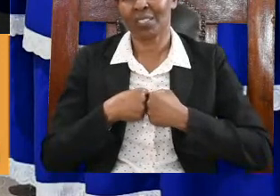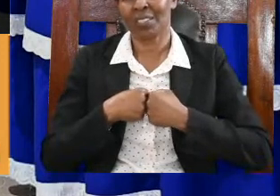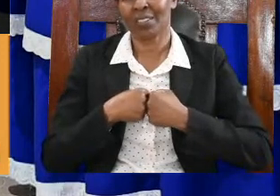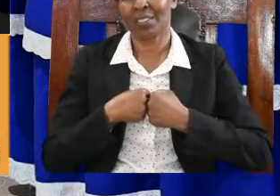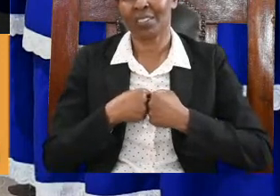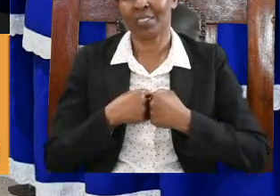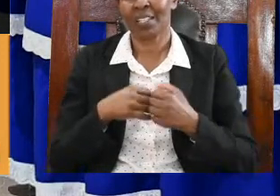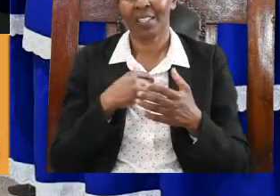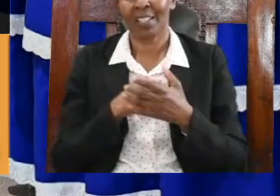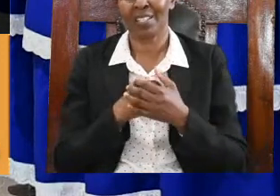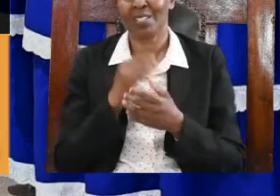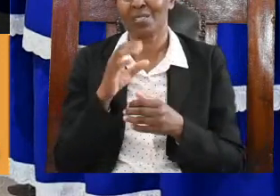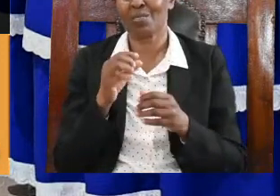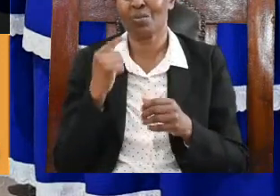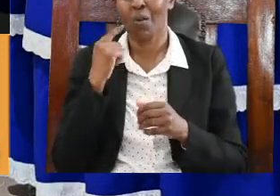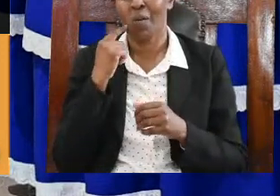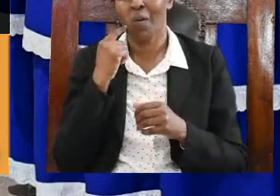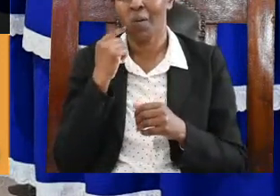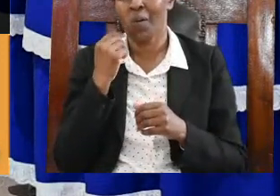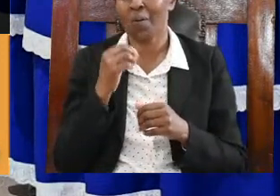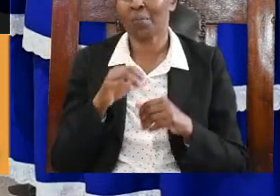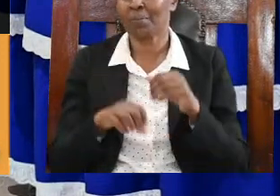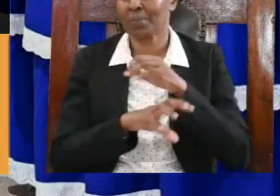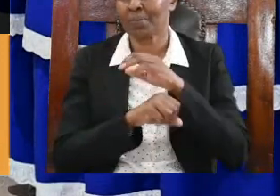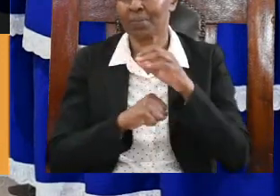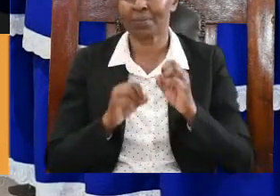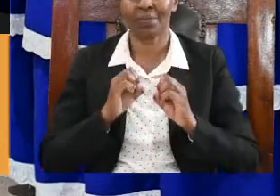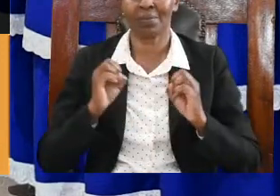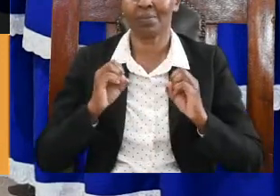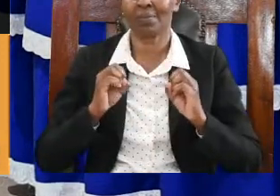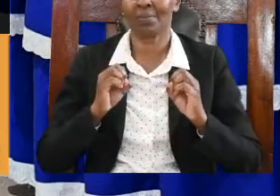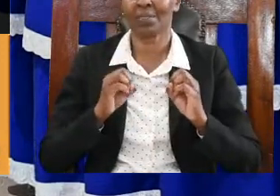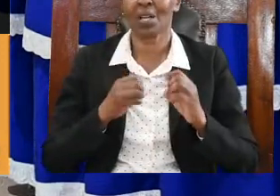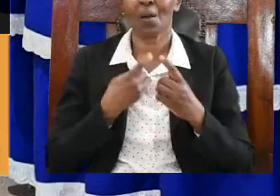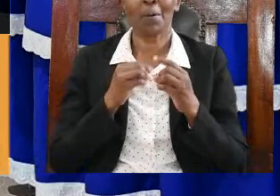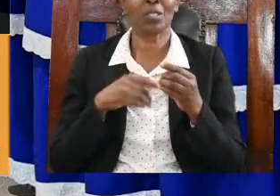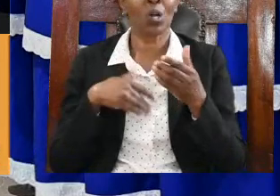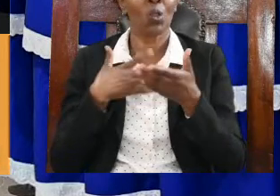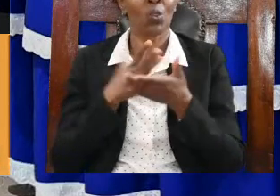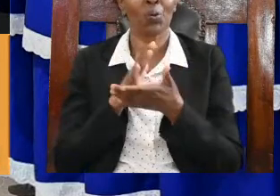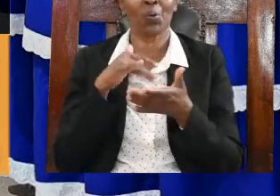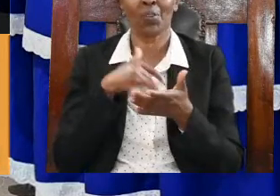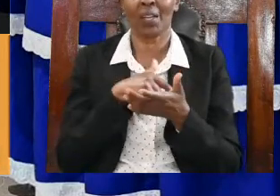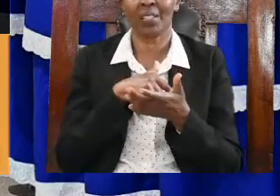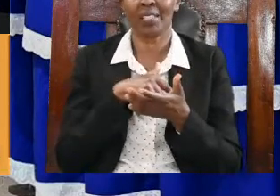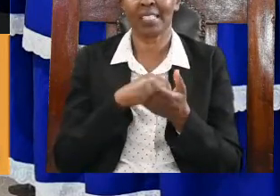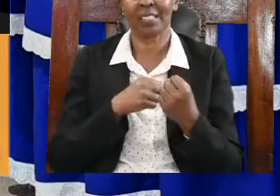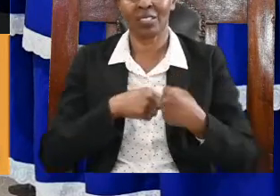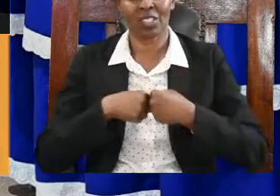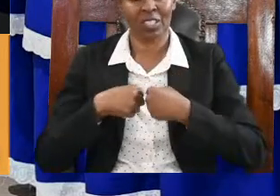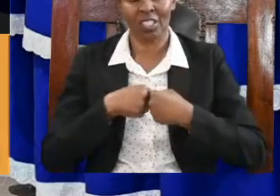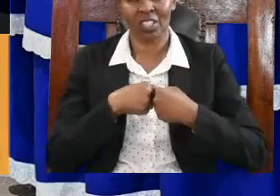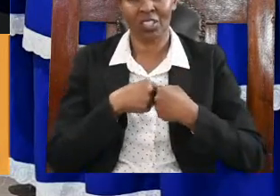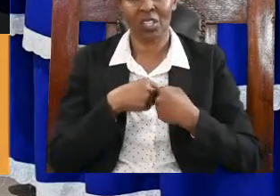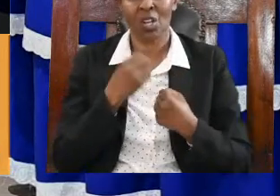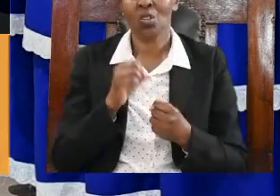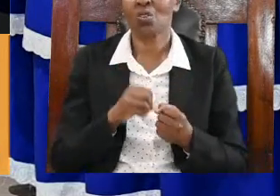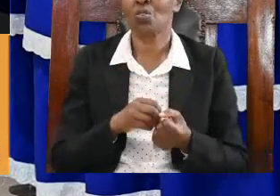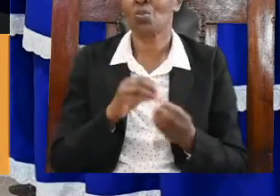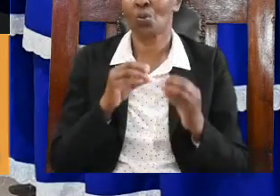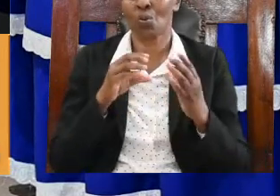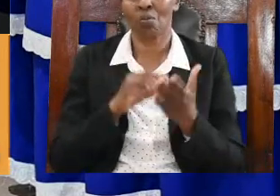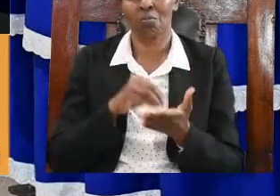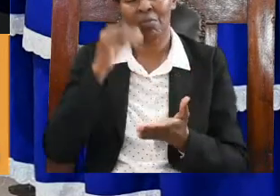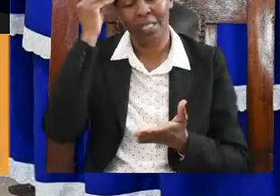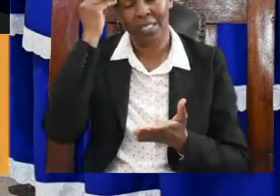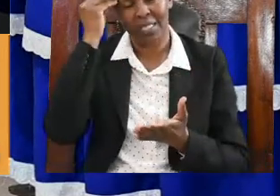duka yako ibiwe, so that you grow, but at times, through hiyo kuibiwa, you grow, don't you? You learn